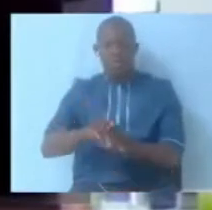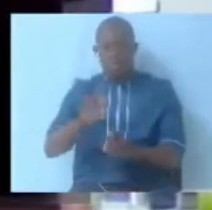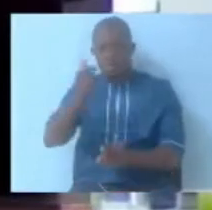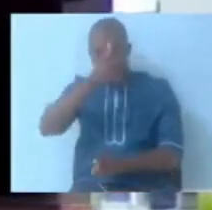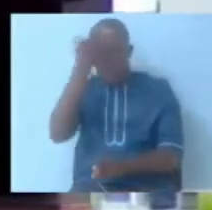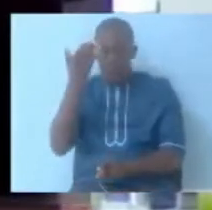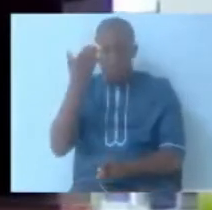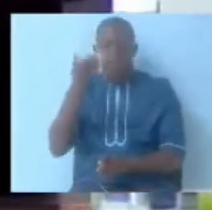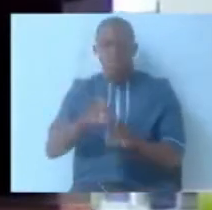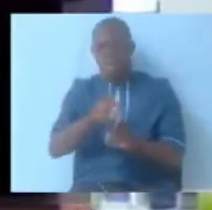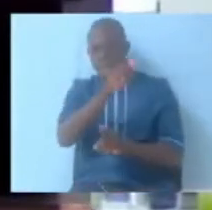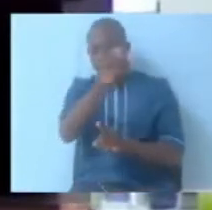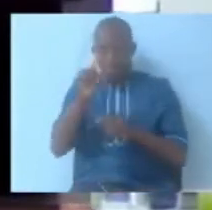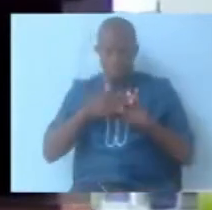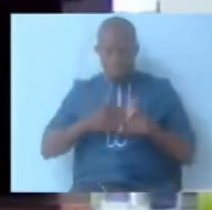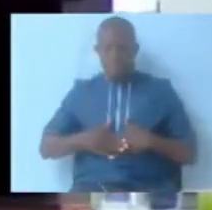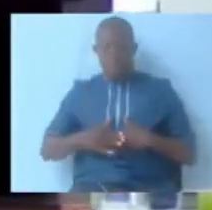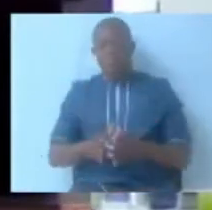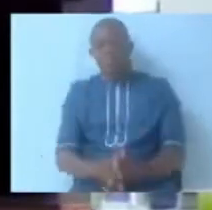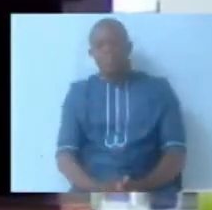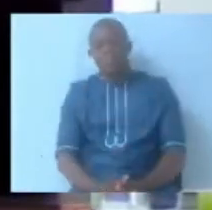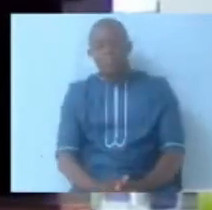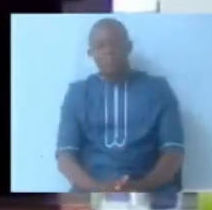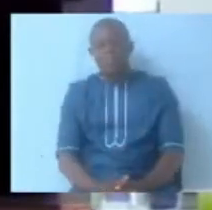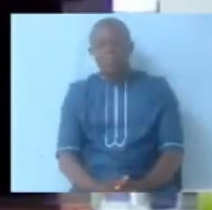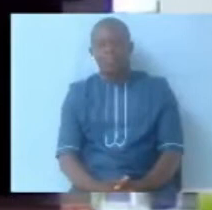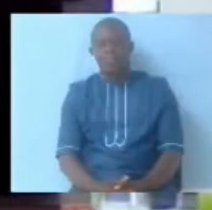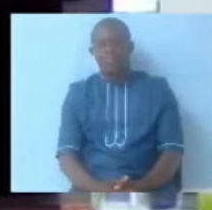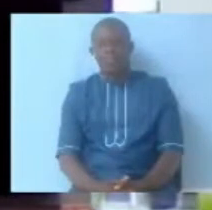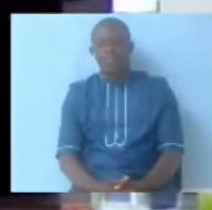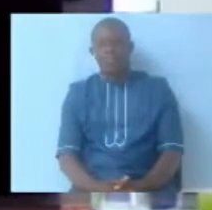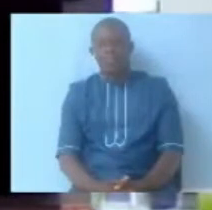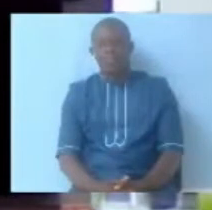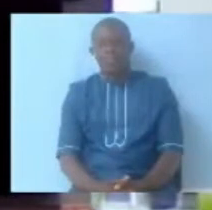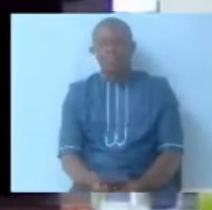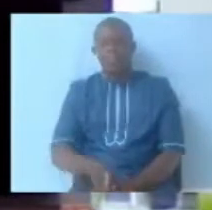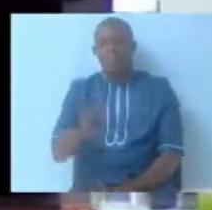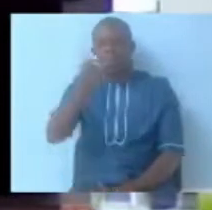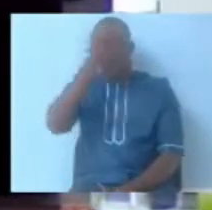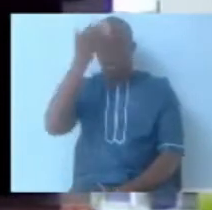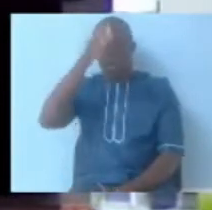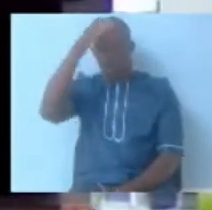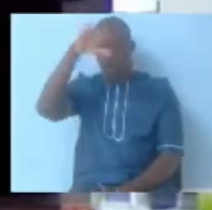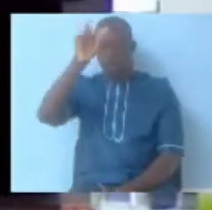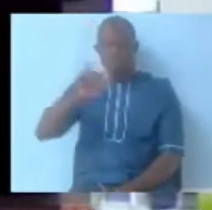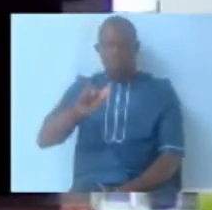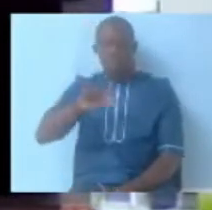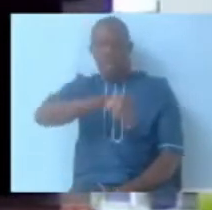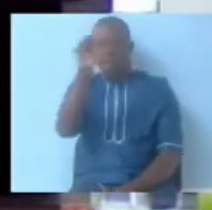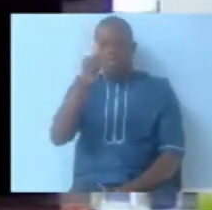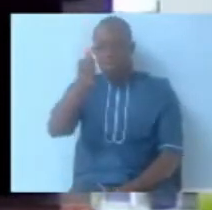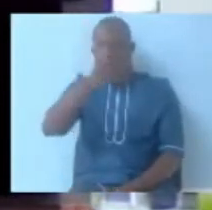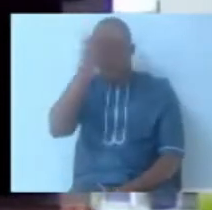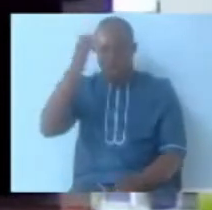morning, Sama. Isama. Sama, alhamdulillah. Good morning, commissioners. And good morning, members of